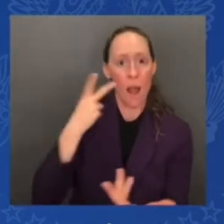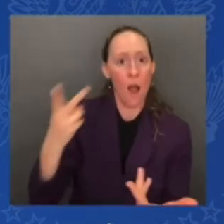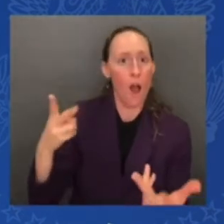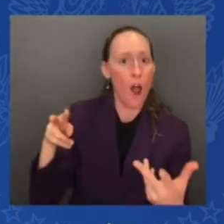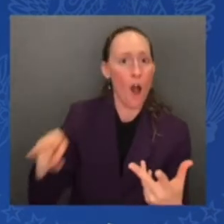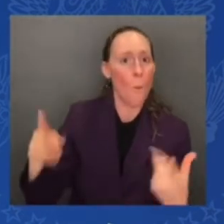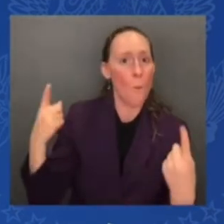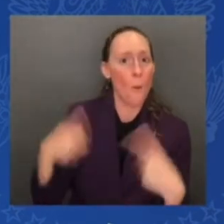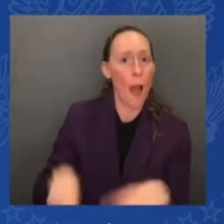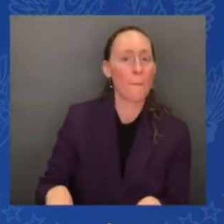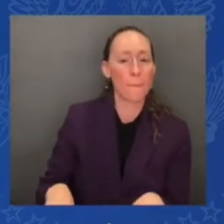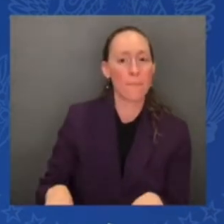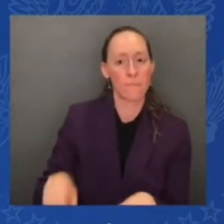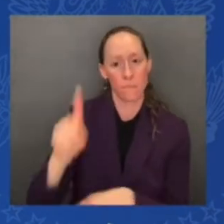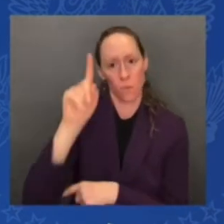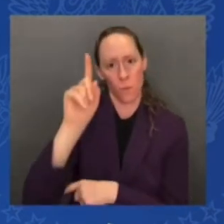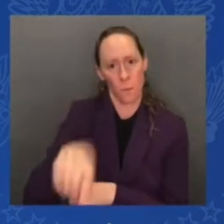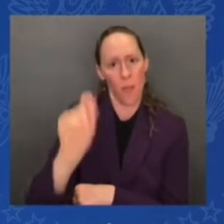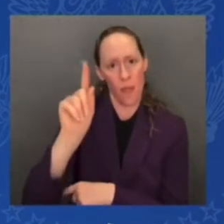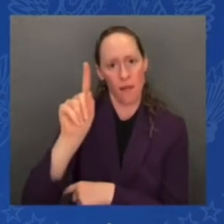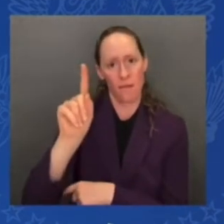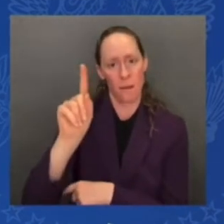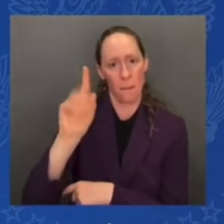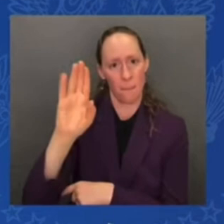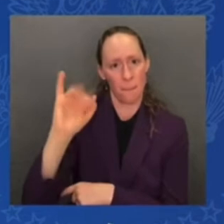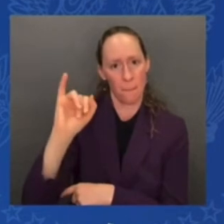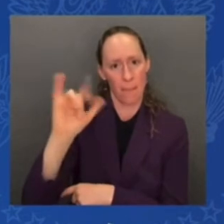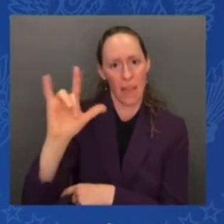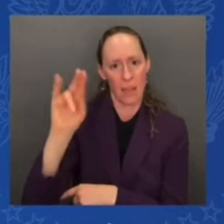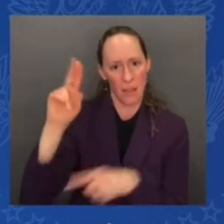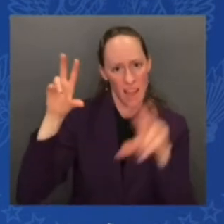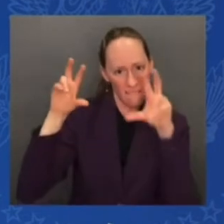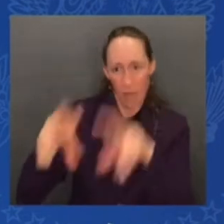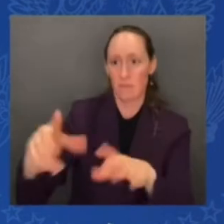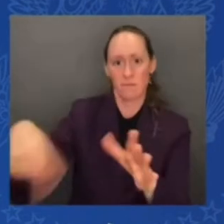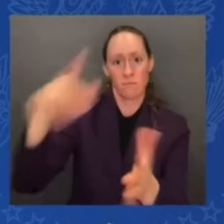good-paying jobs. And meanwhile,